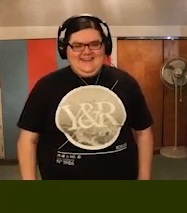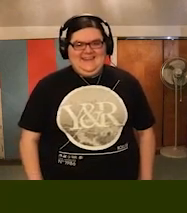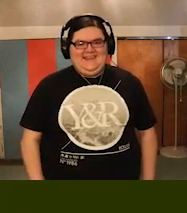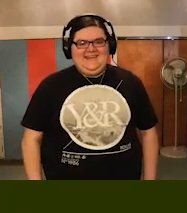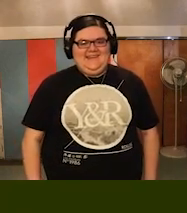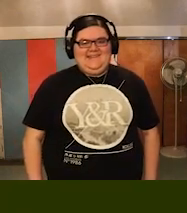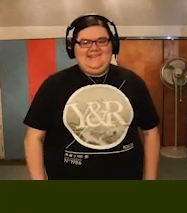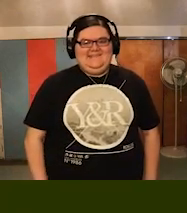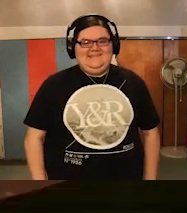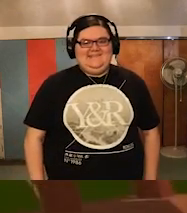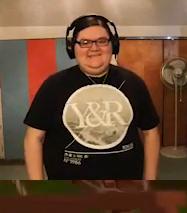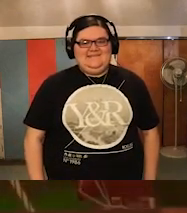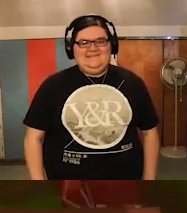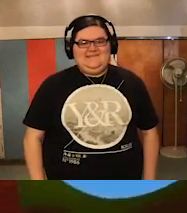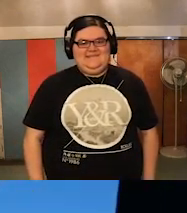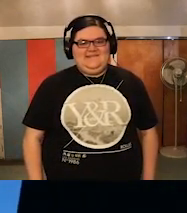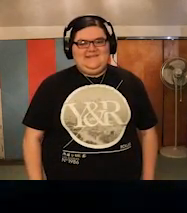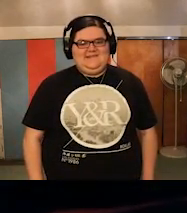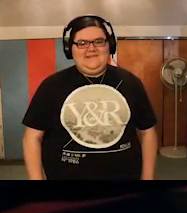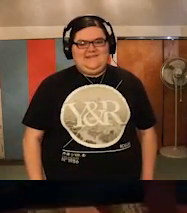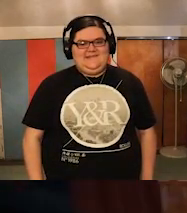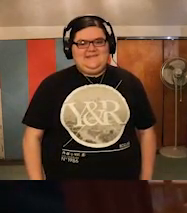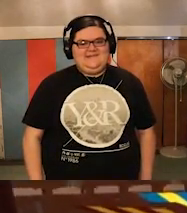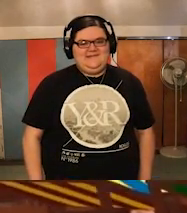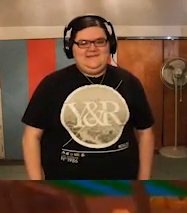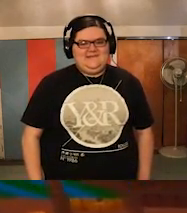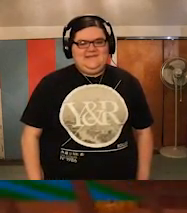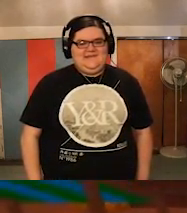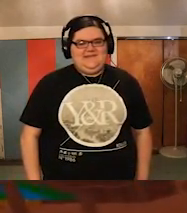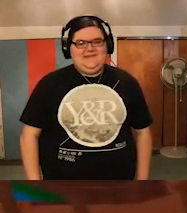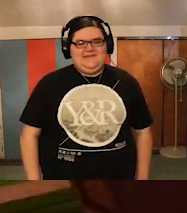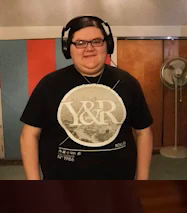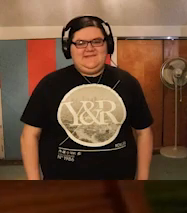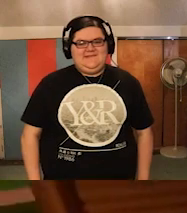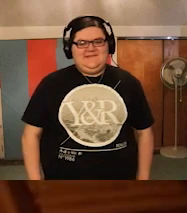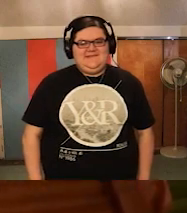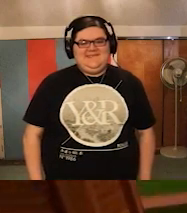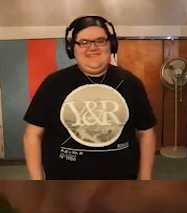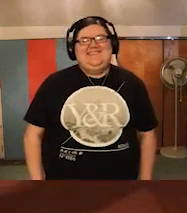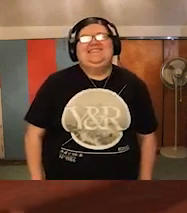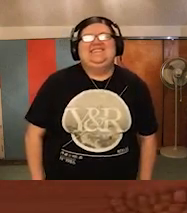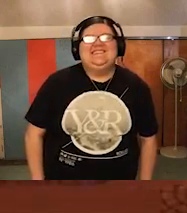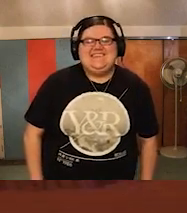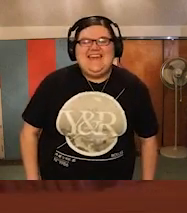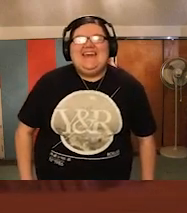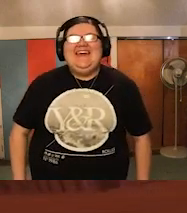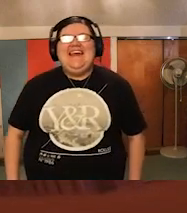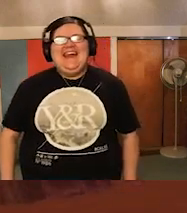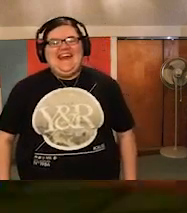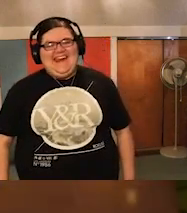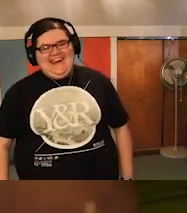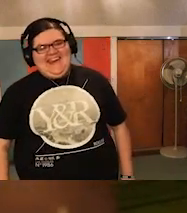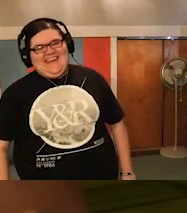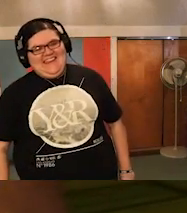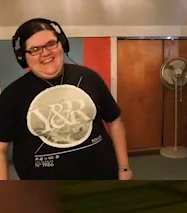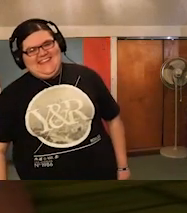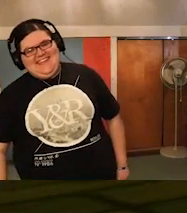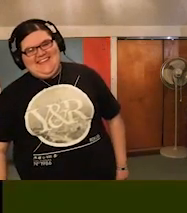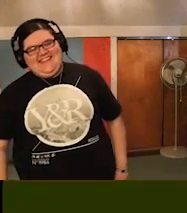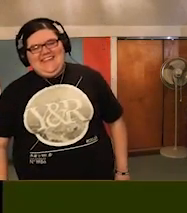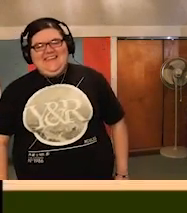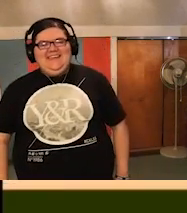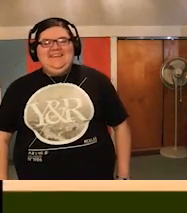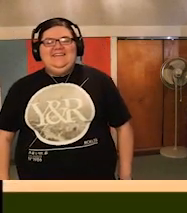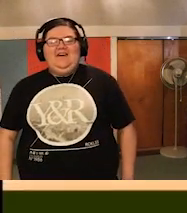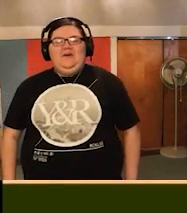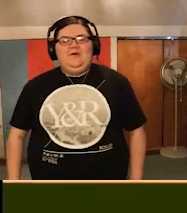awake. His favorite old game. So he's not too big for Sidemen Golf, but he's too big for. He's too big for Sidemen everything else. Yeah. Yeah. No, when it's real life, it's too